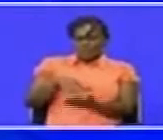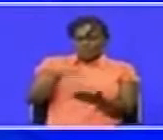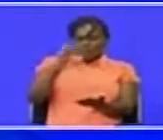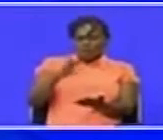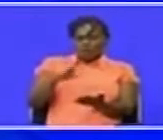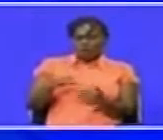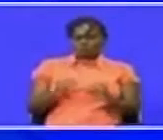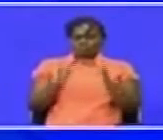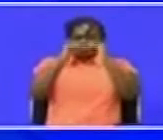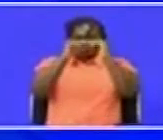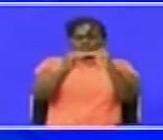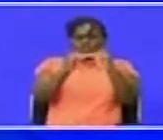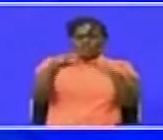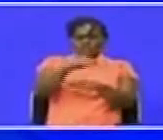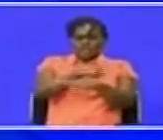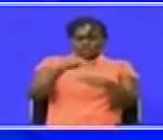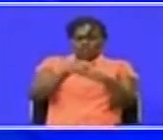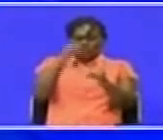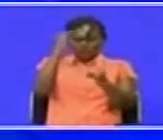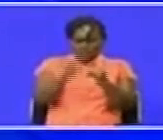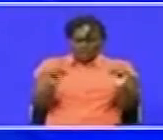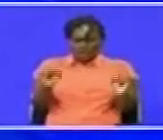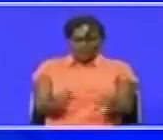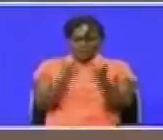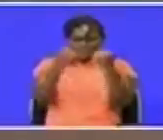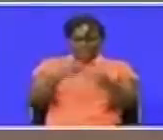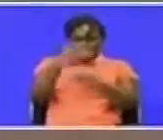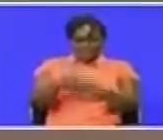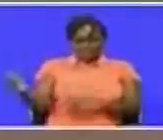in the national trials to be held next month.